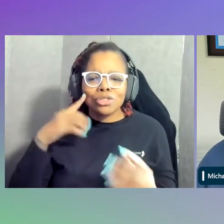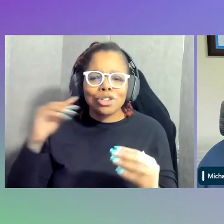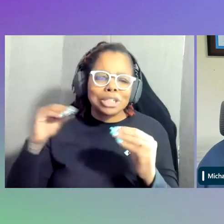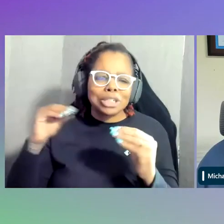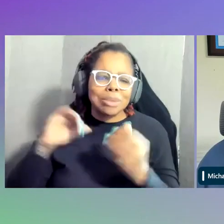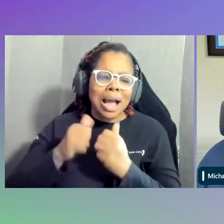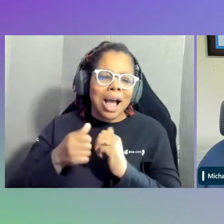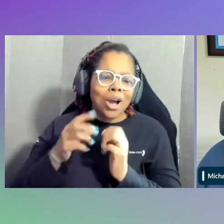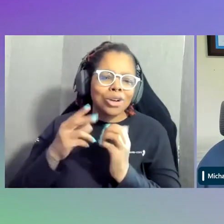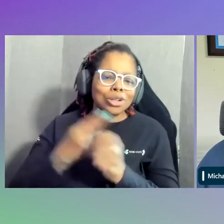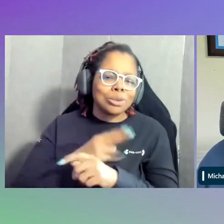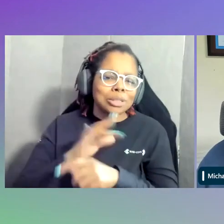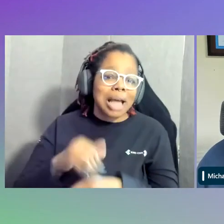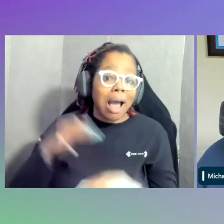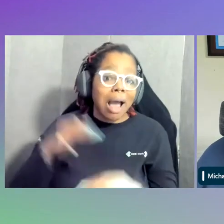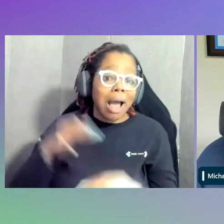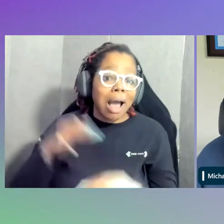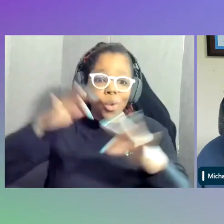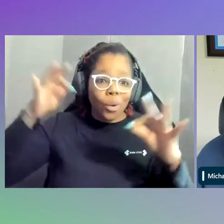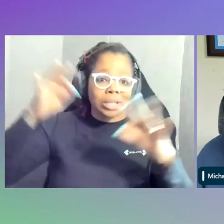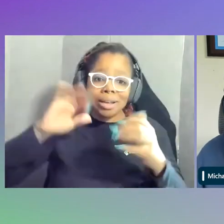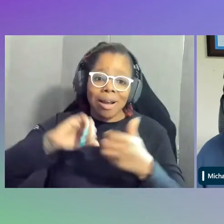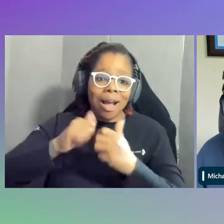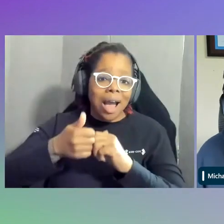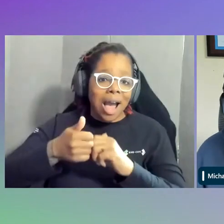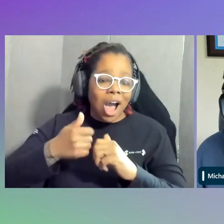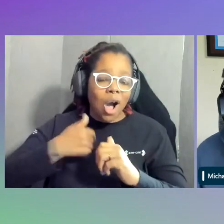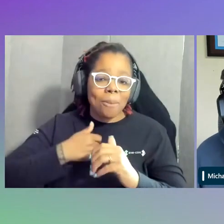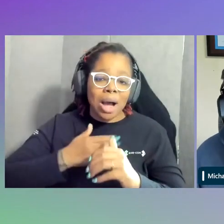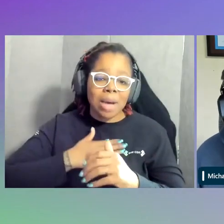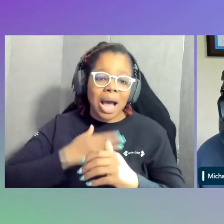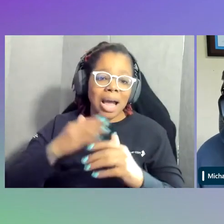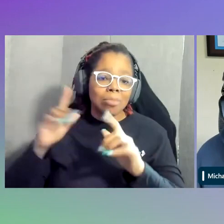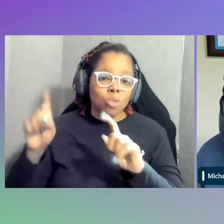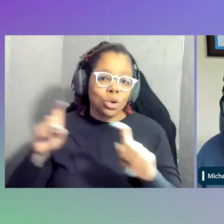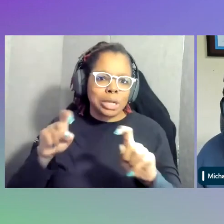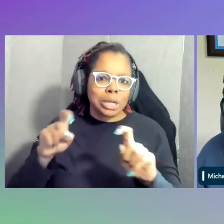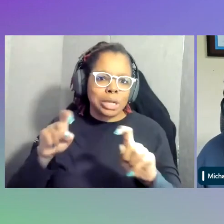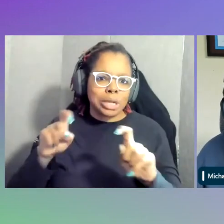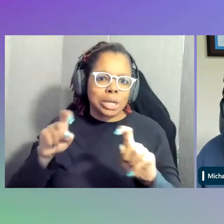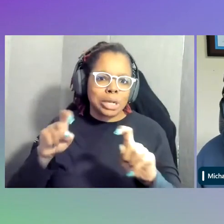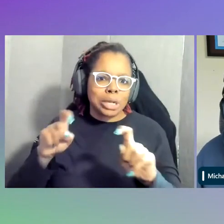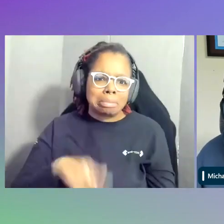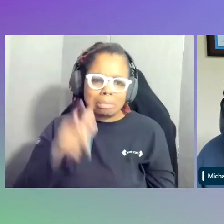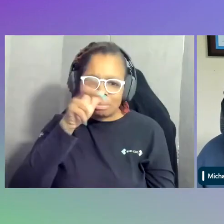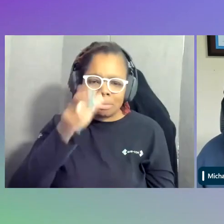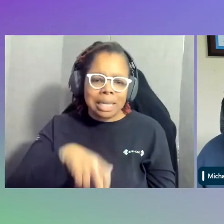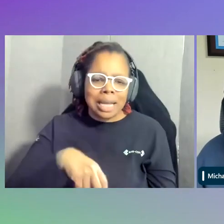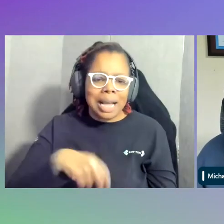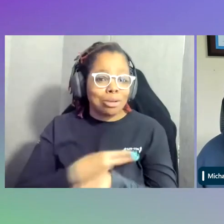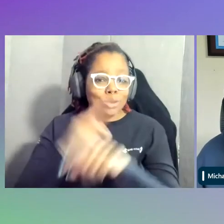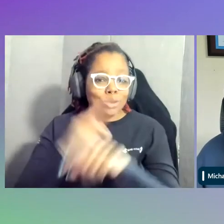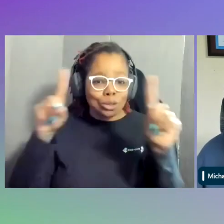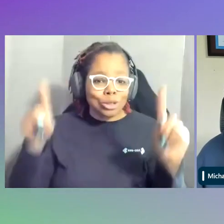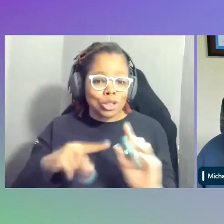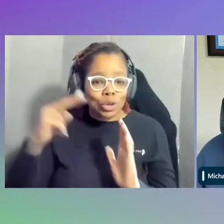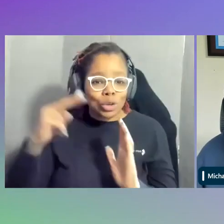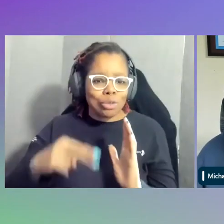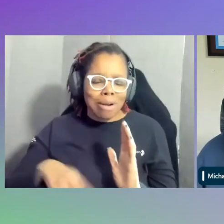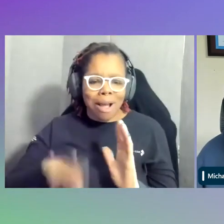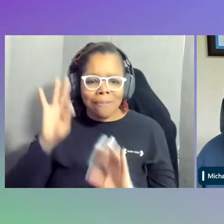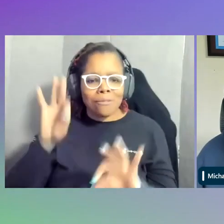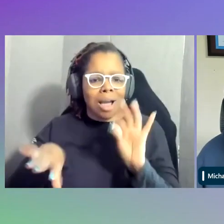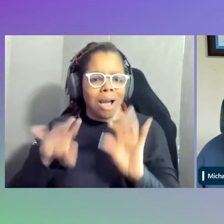to use that. I had no idea how my prototype was so bad. And I was using the screen reader. I found a lot of